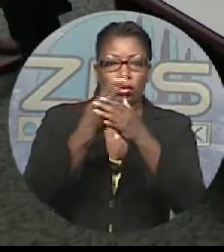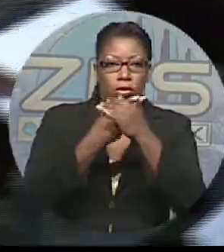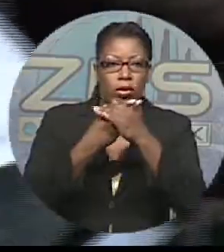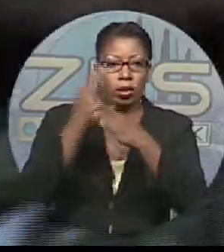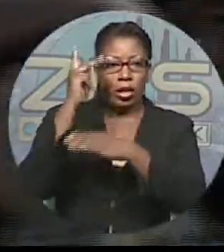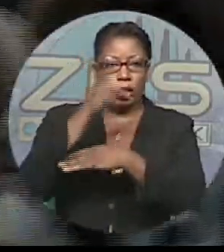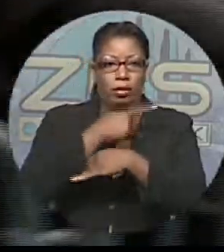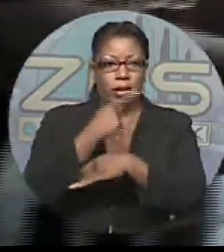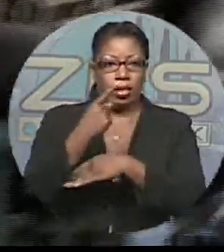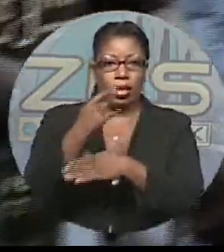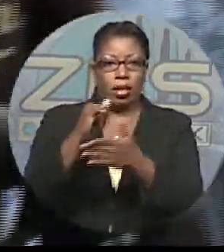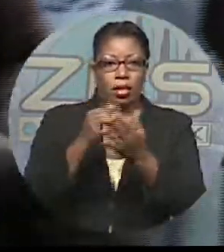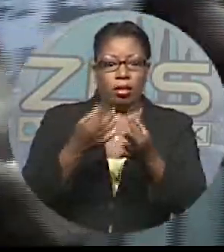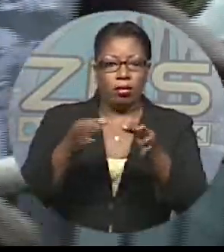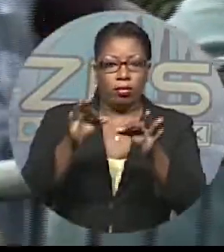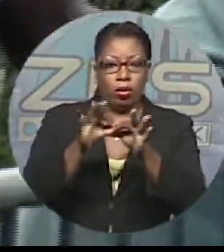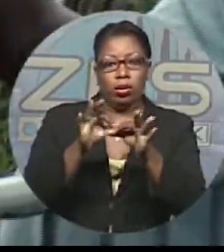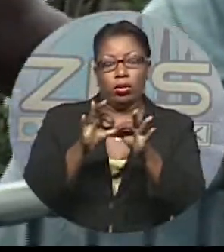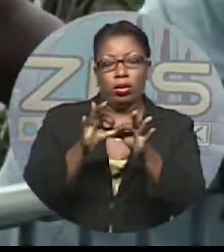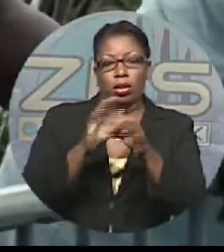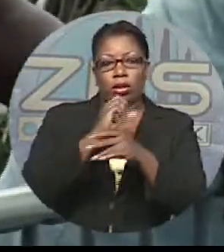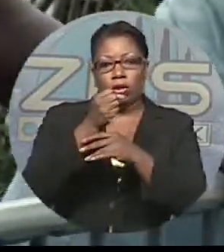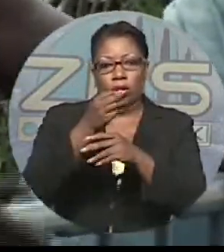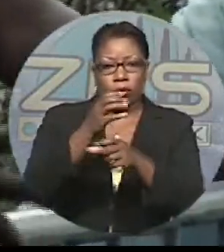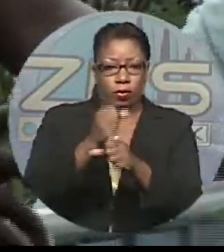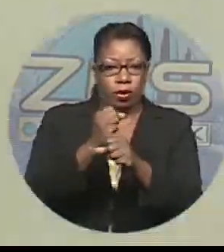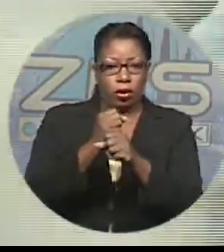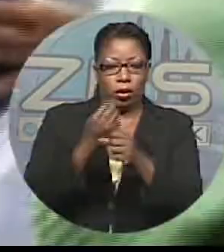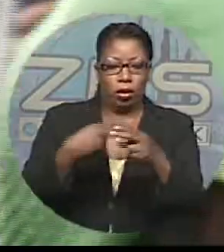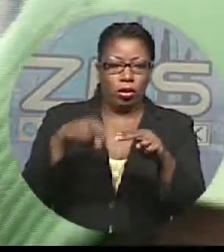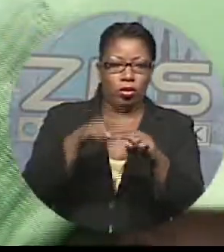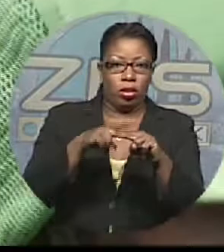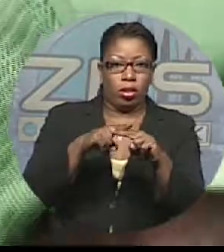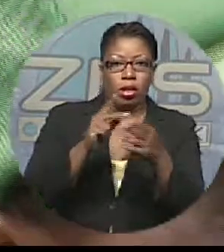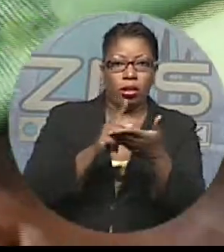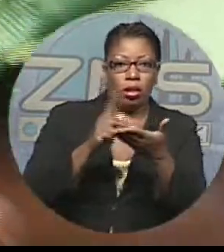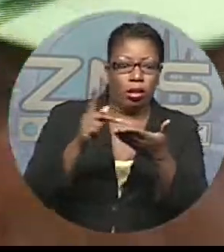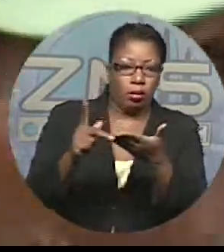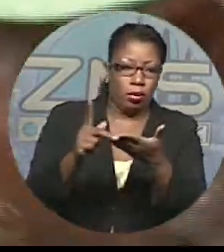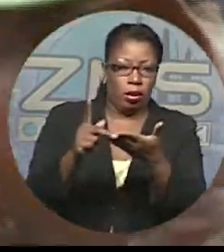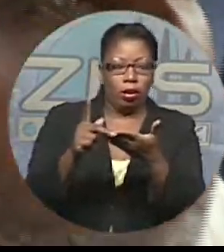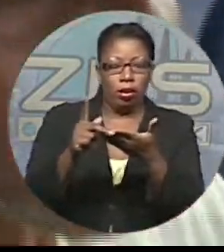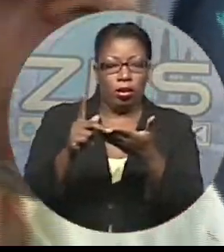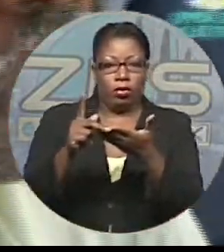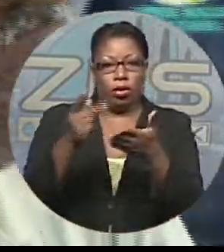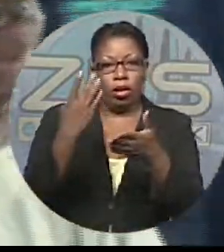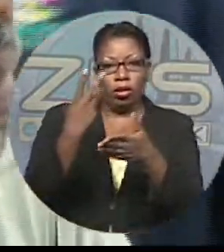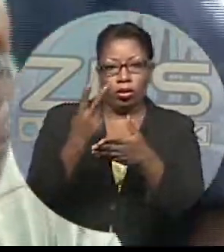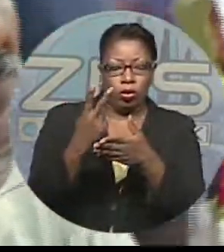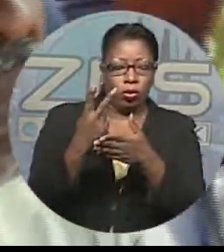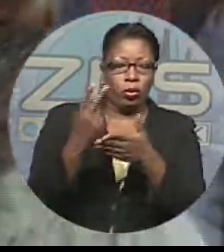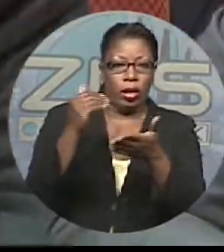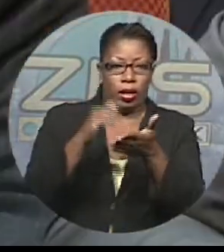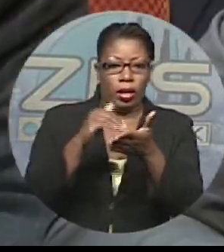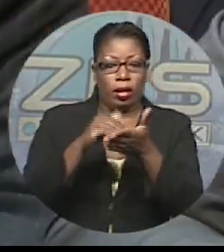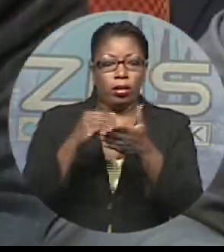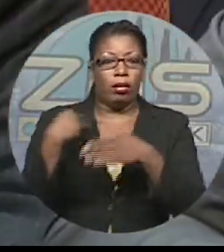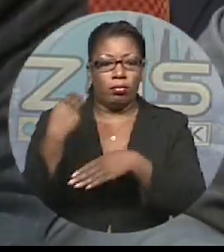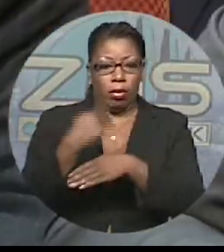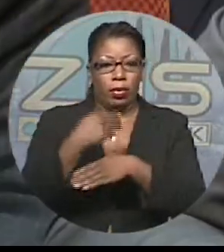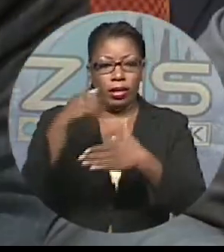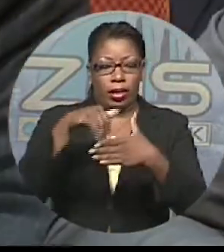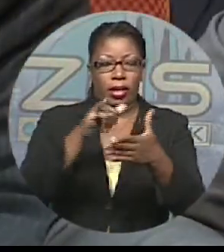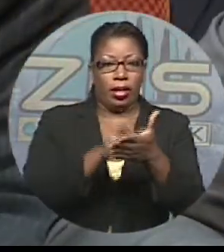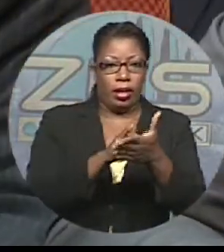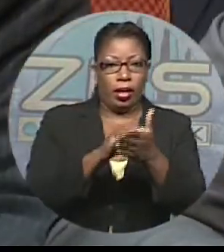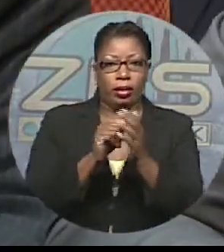says it was essential to secure an increase in minimum wage for nearly 2,000 members who fall into that bracket. For those who would